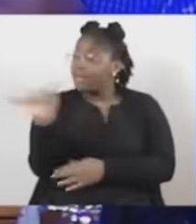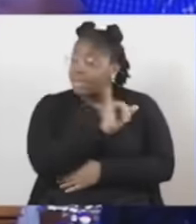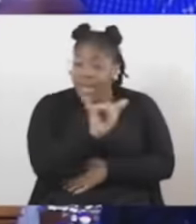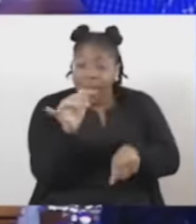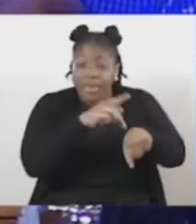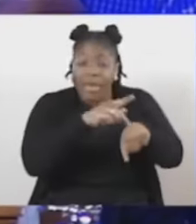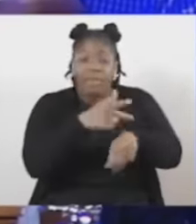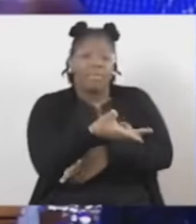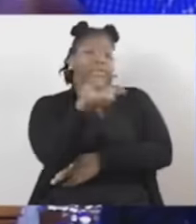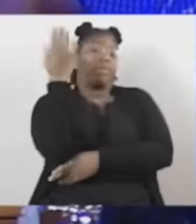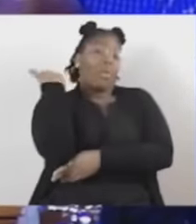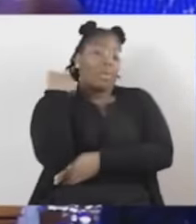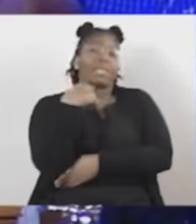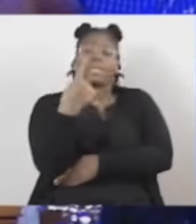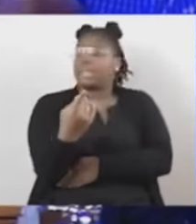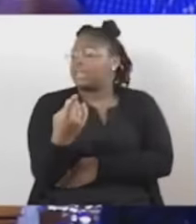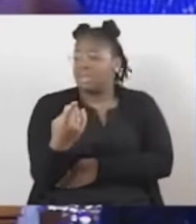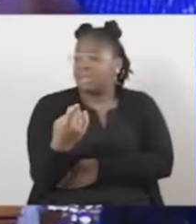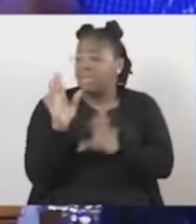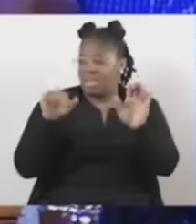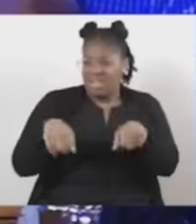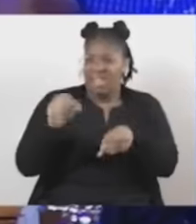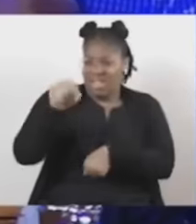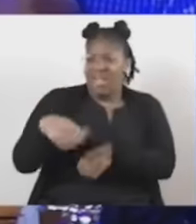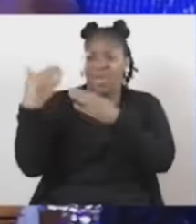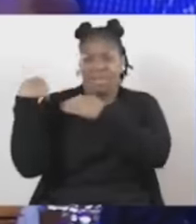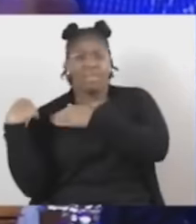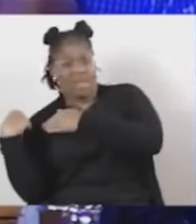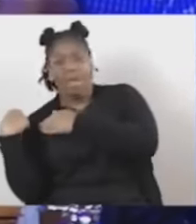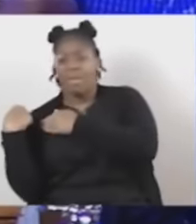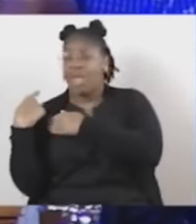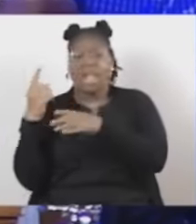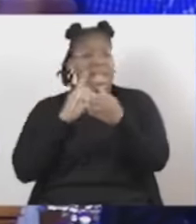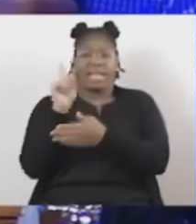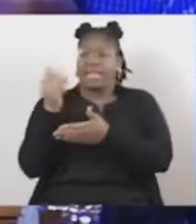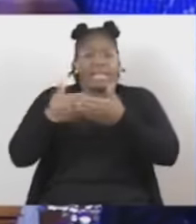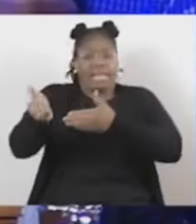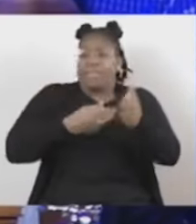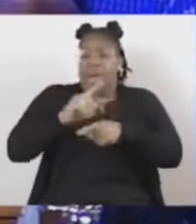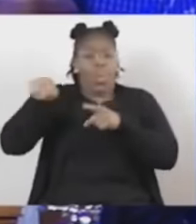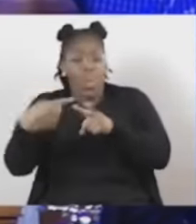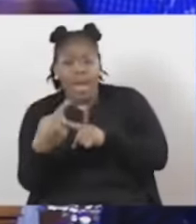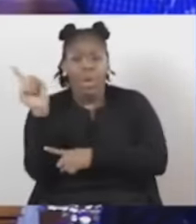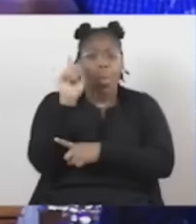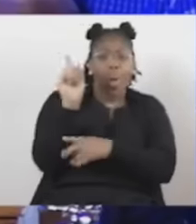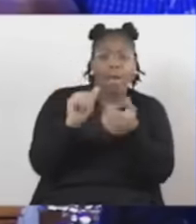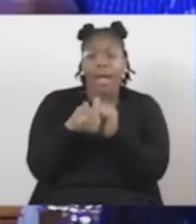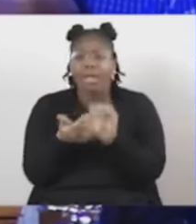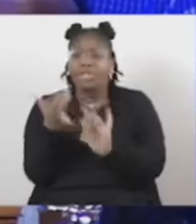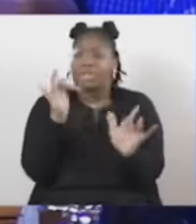in. I can be counted on. No matter what, no matter how far, no matter at what expense,